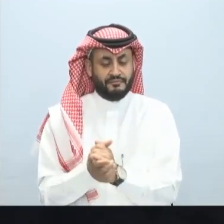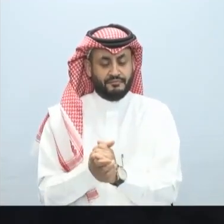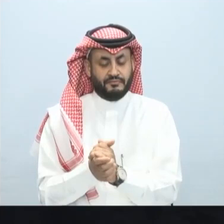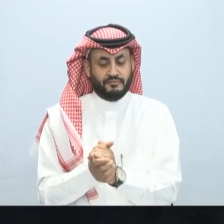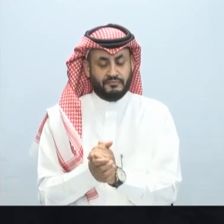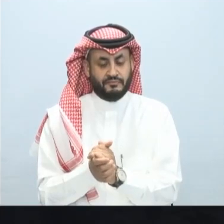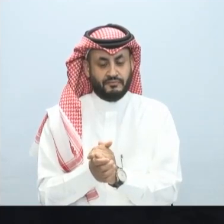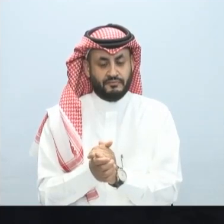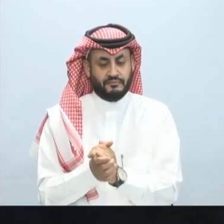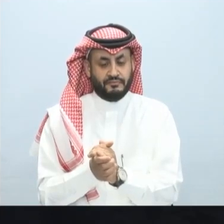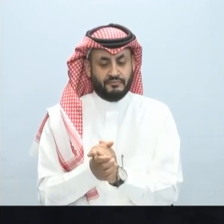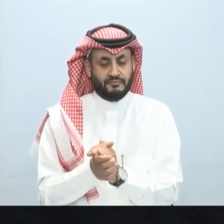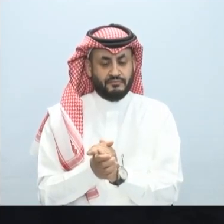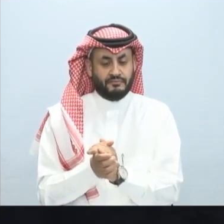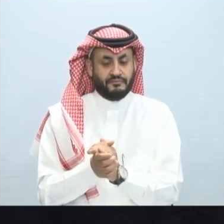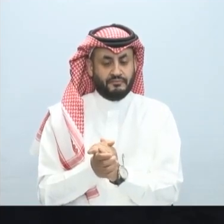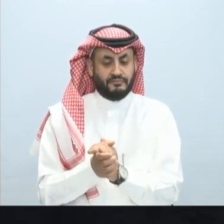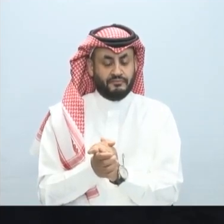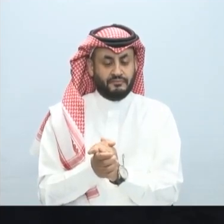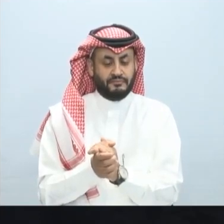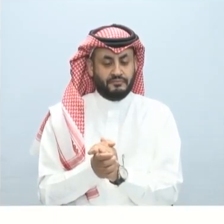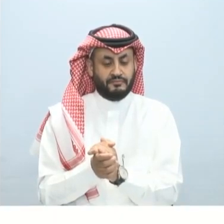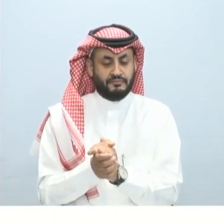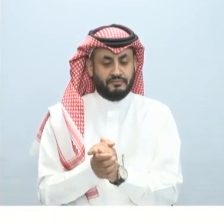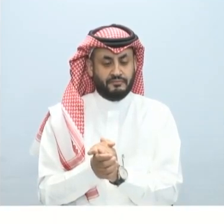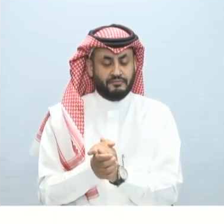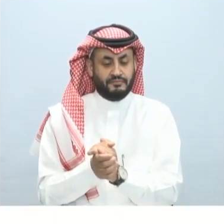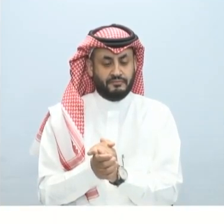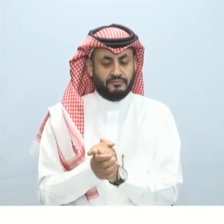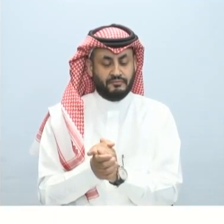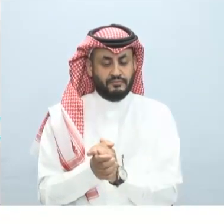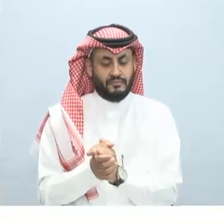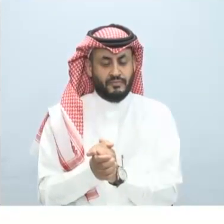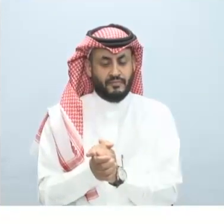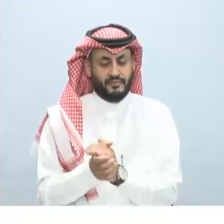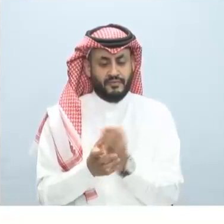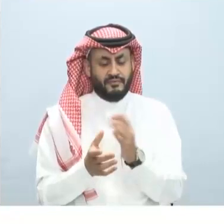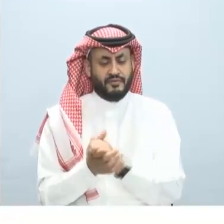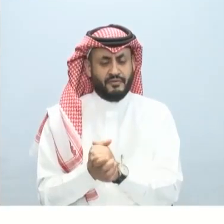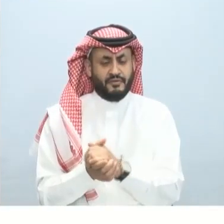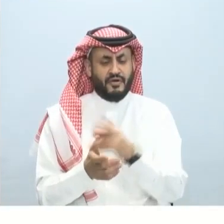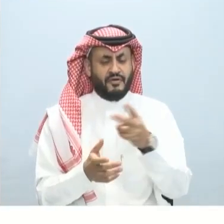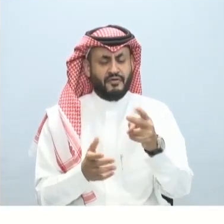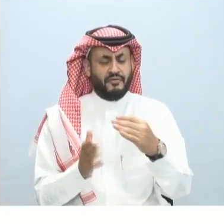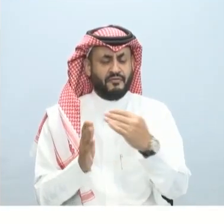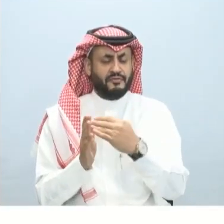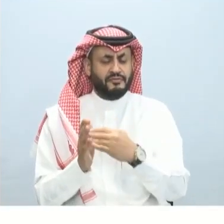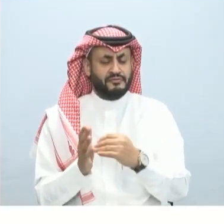most as we mentioned before. Now, just to remind you of the different types of irregular